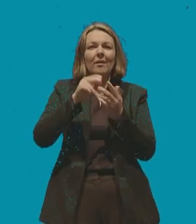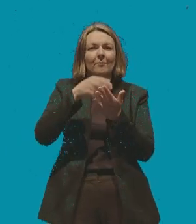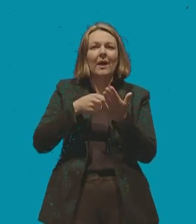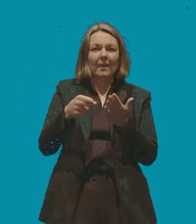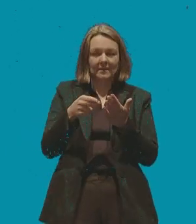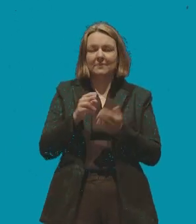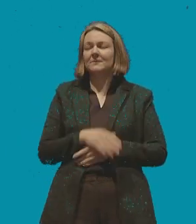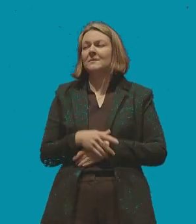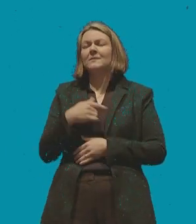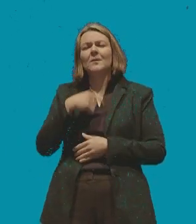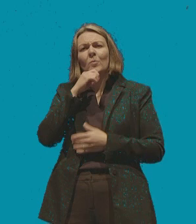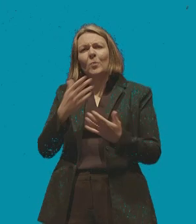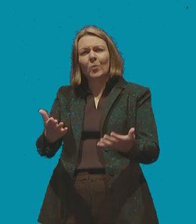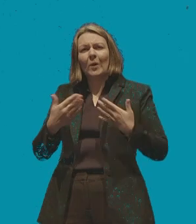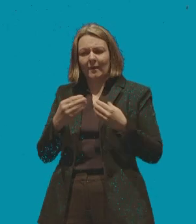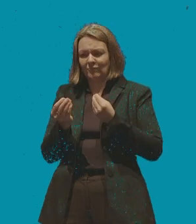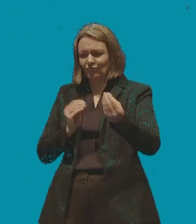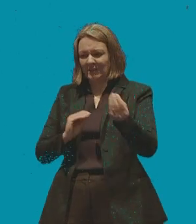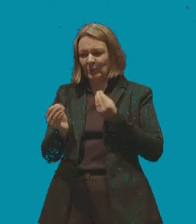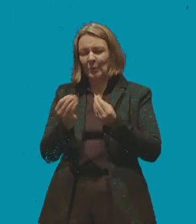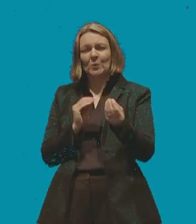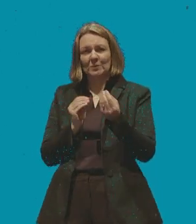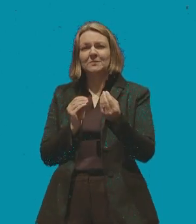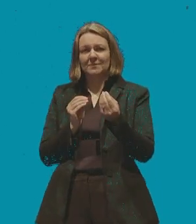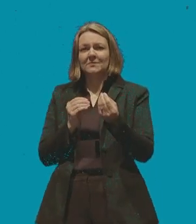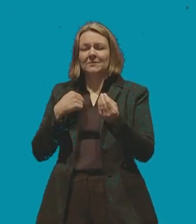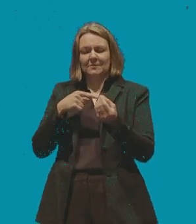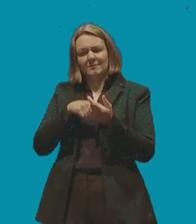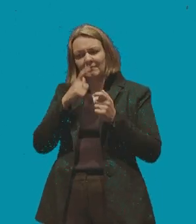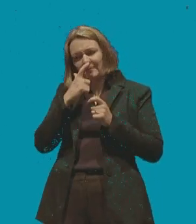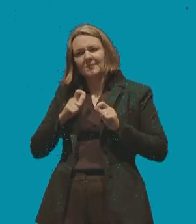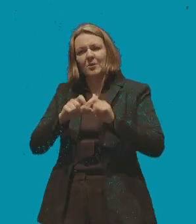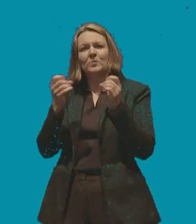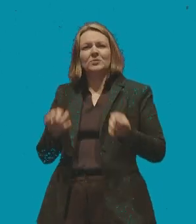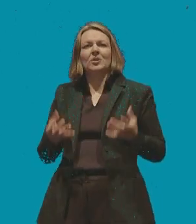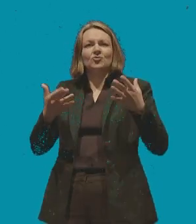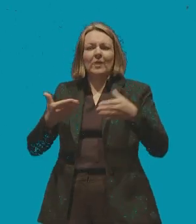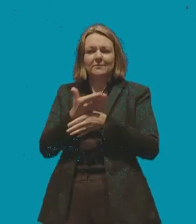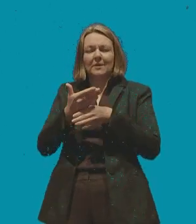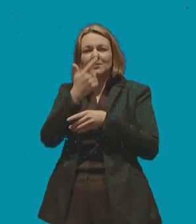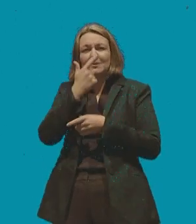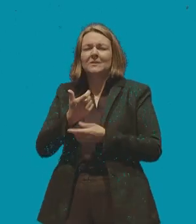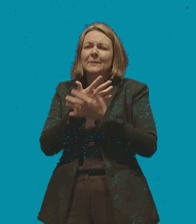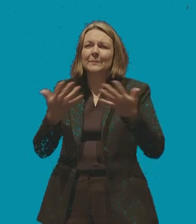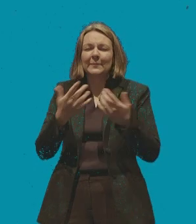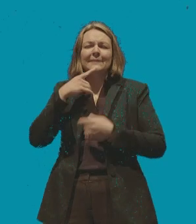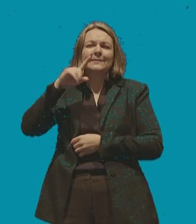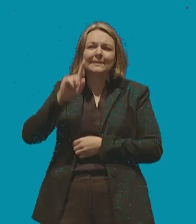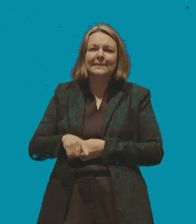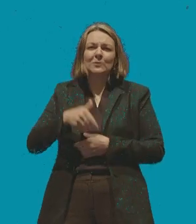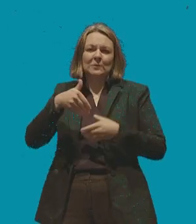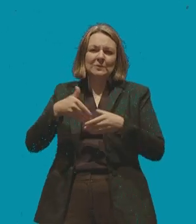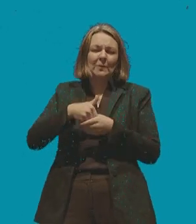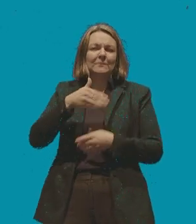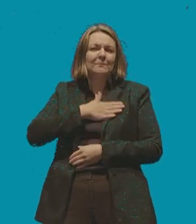would be welcoming this result of getting on with the job and planning strike action. Tens of thousands of our members voting to take strike action for